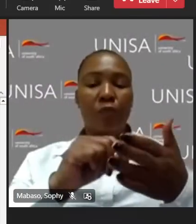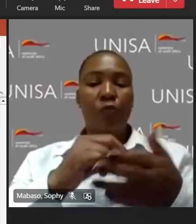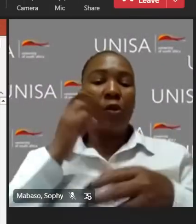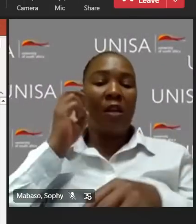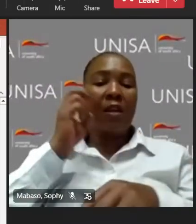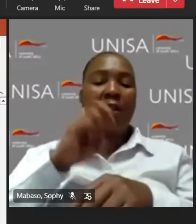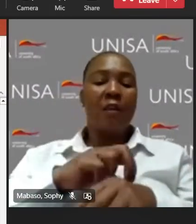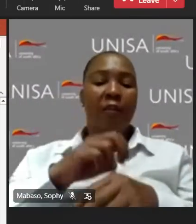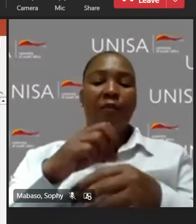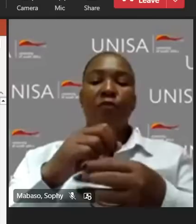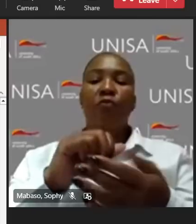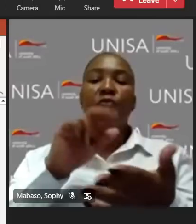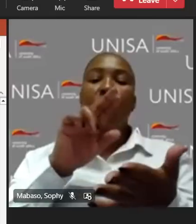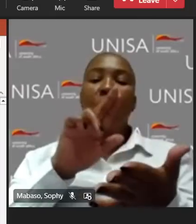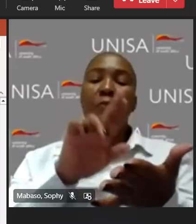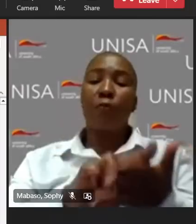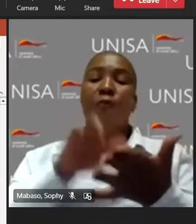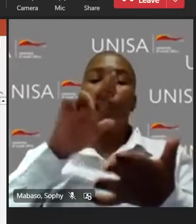We will need